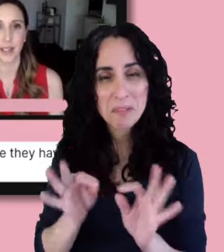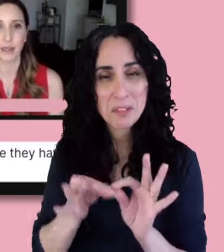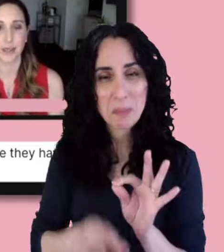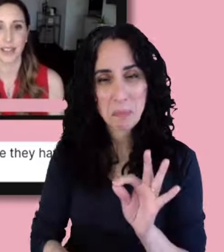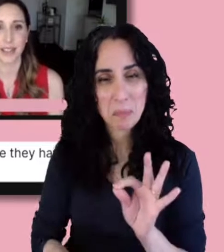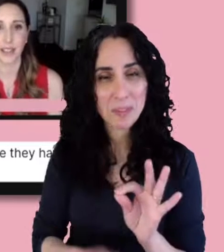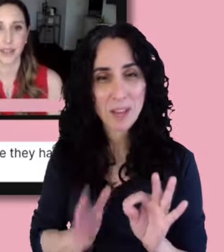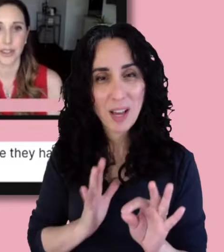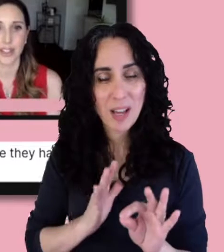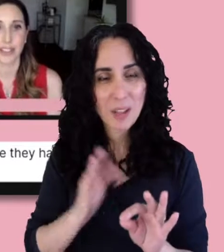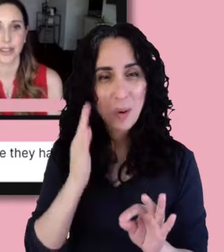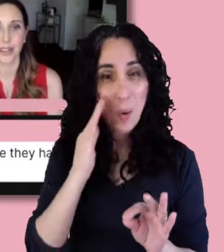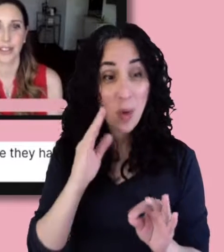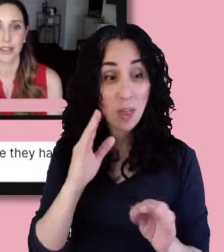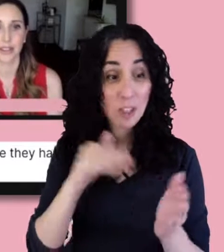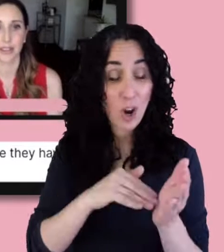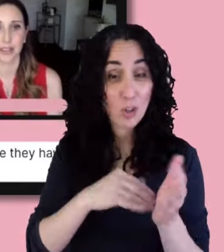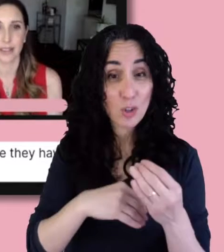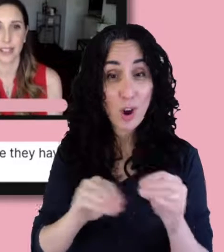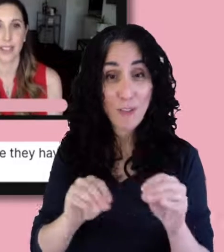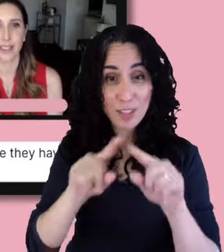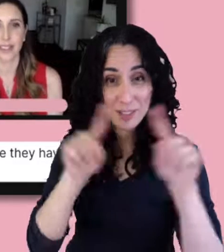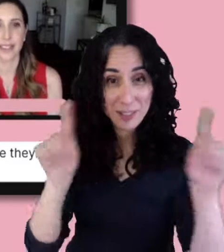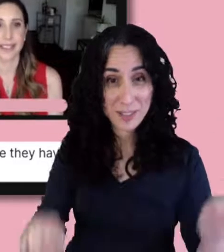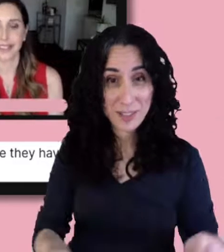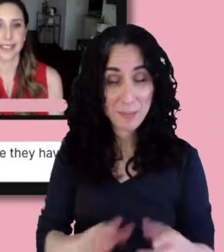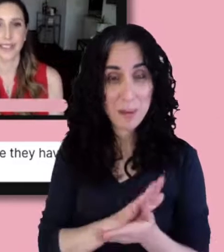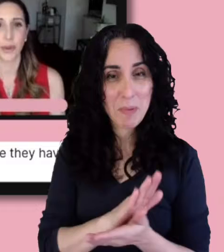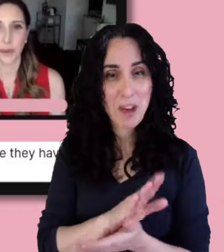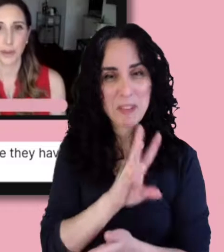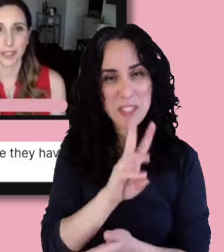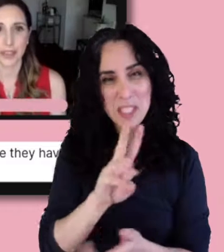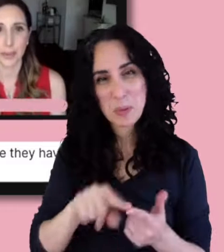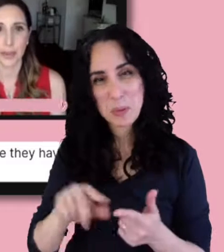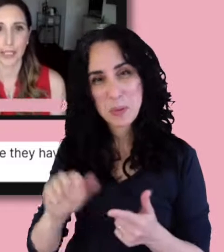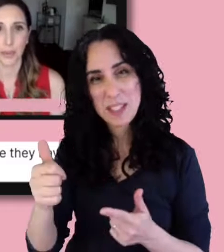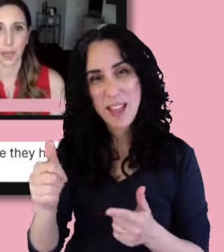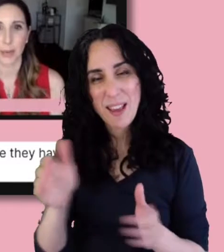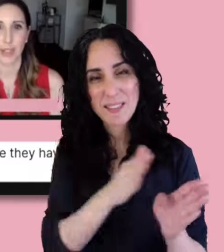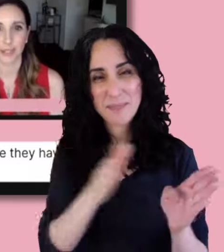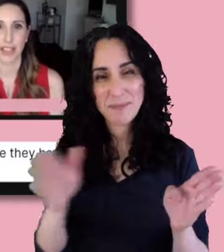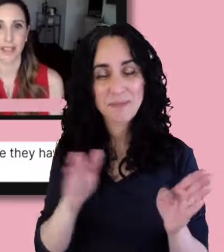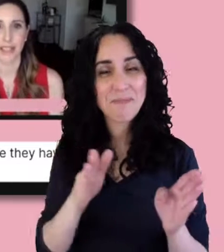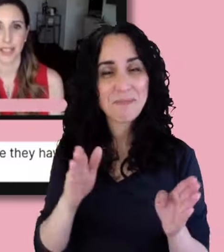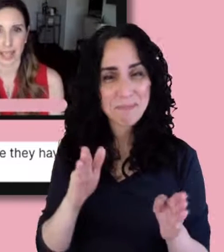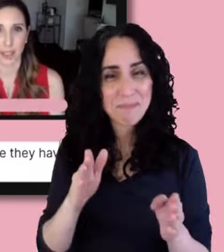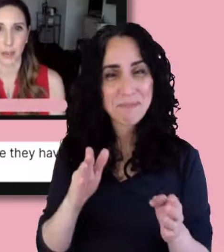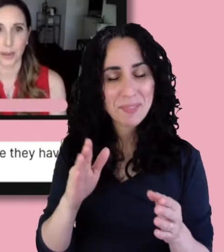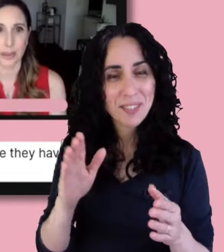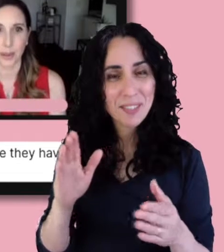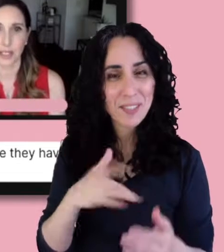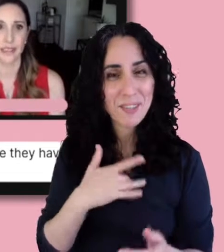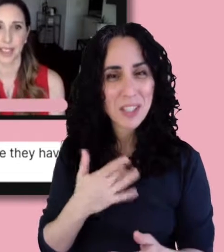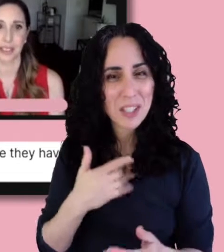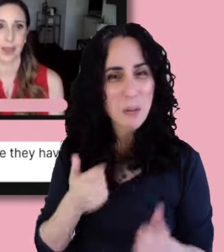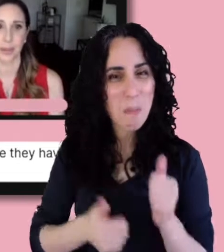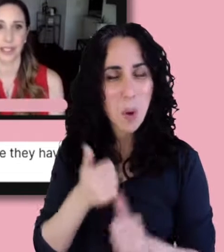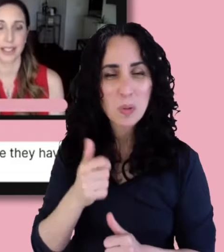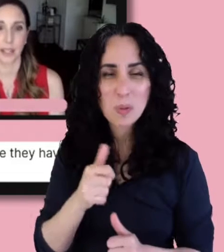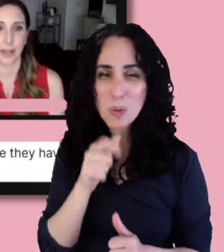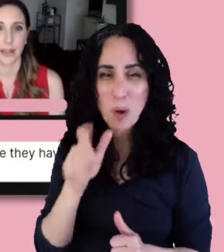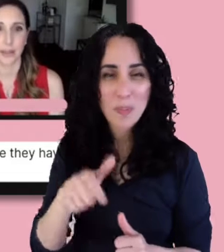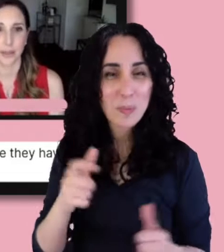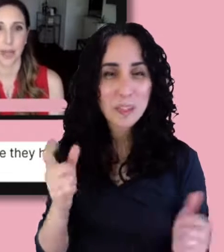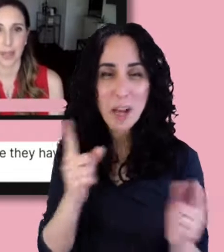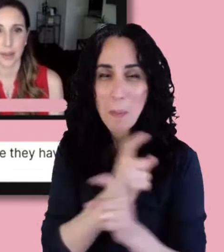5 or 6 to 10, feelings that you've seen in the doctor's office, those are really the main primary feelings anyway. We don't have to get